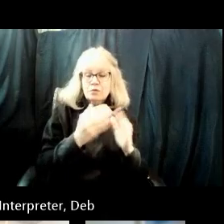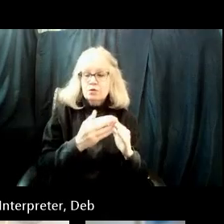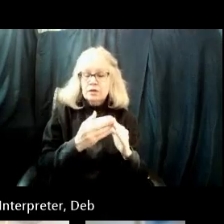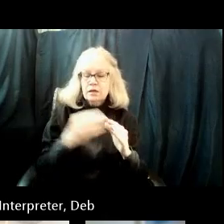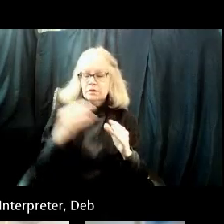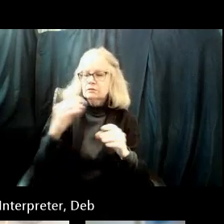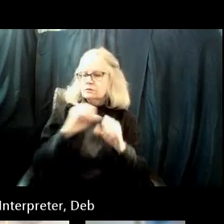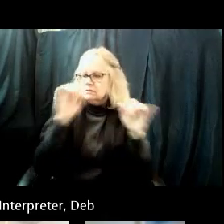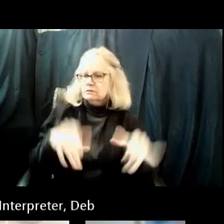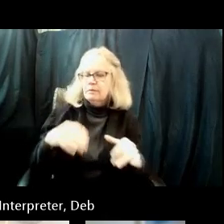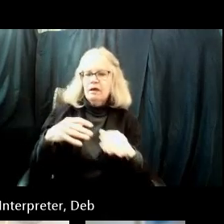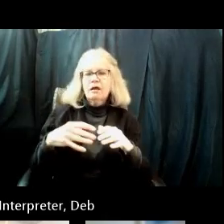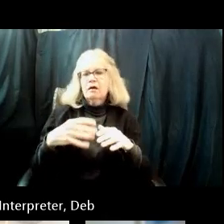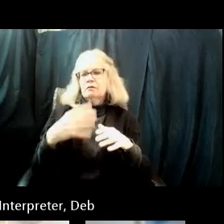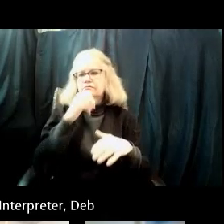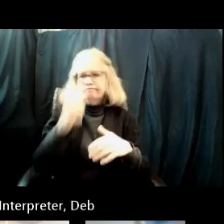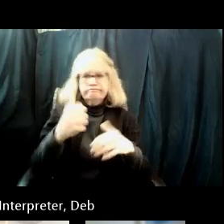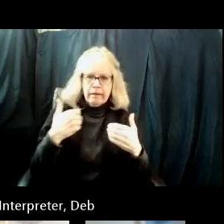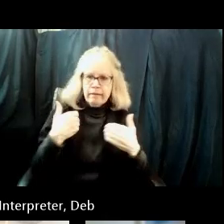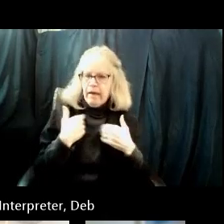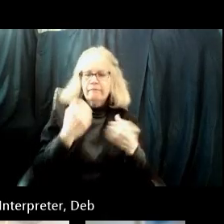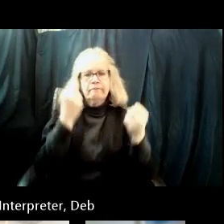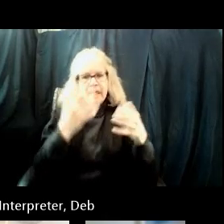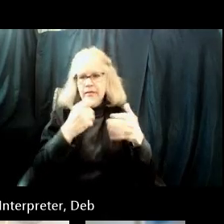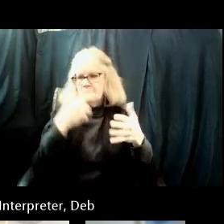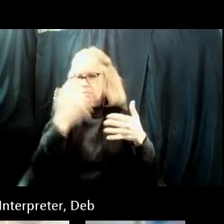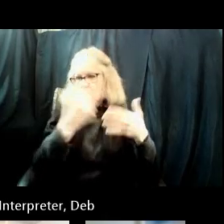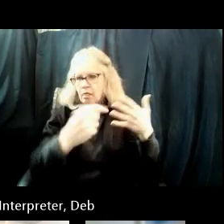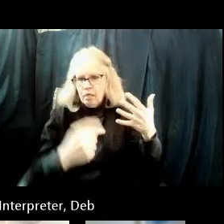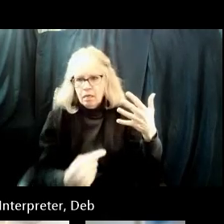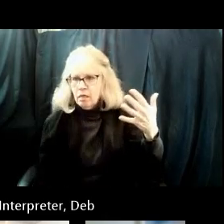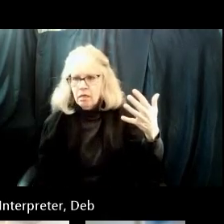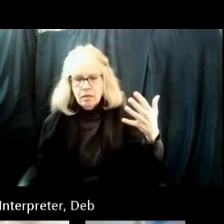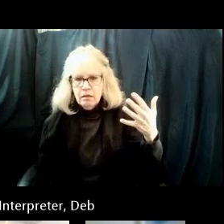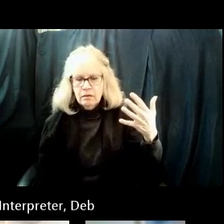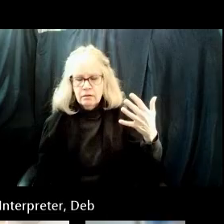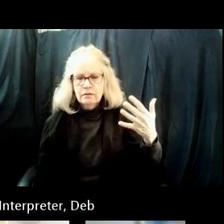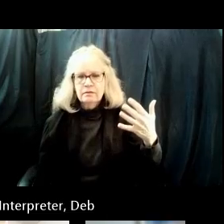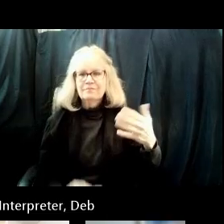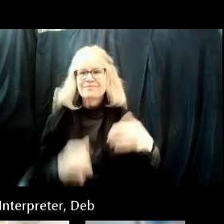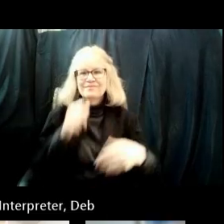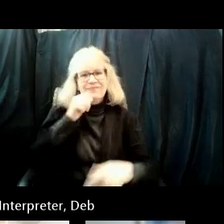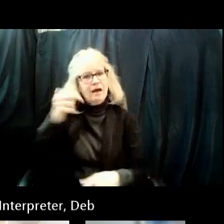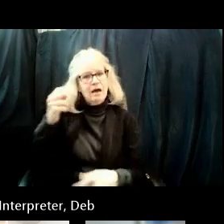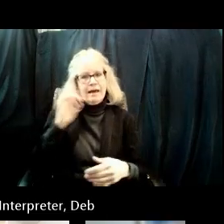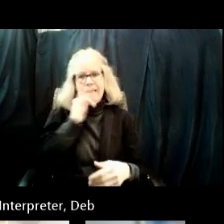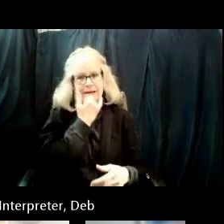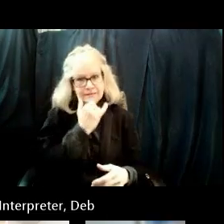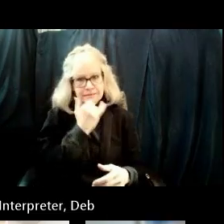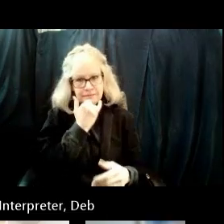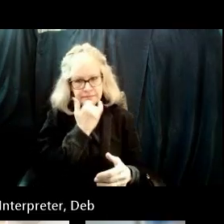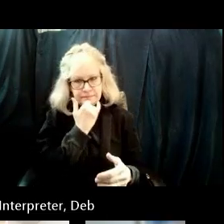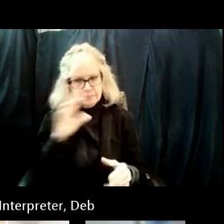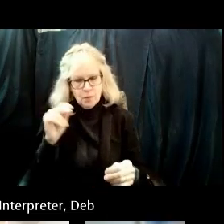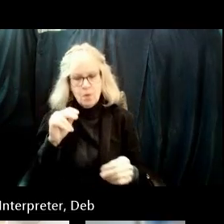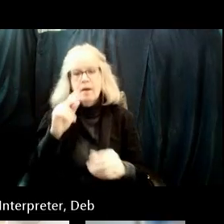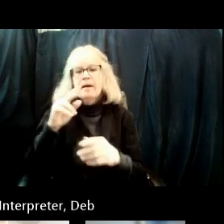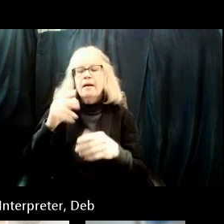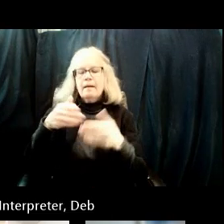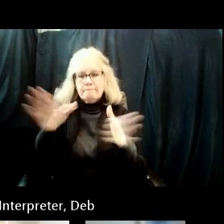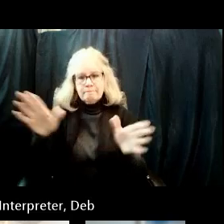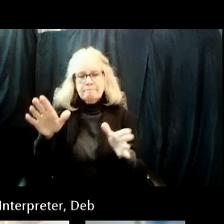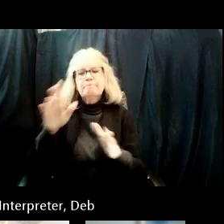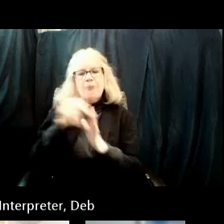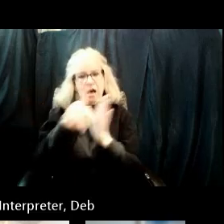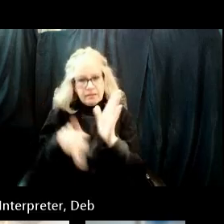of so many things. And again, these were not historical accidents. They were public policies that built